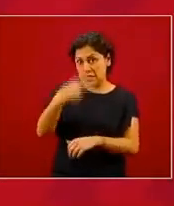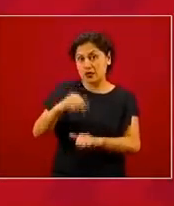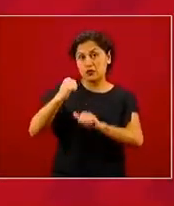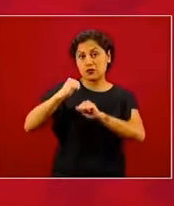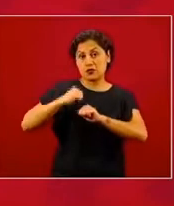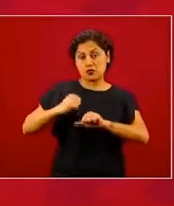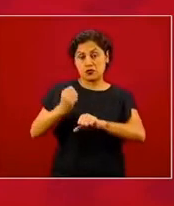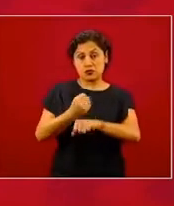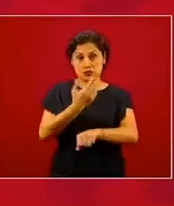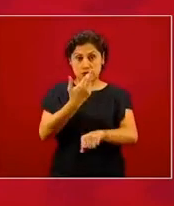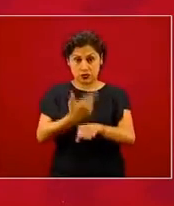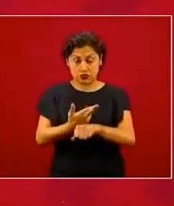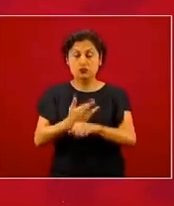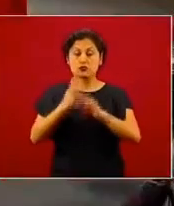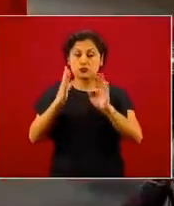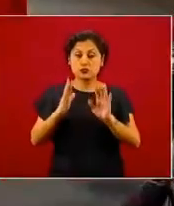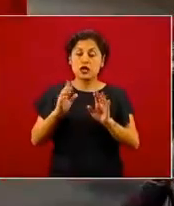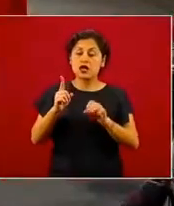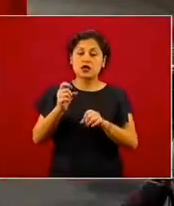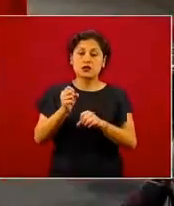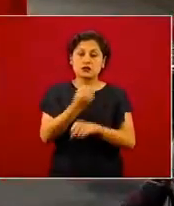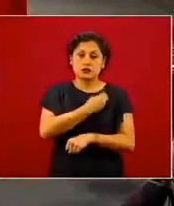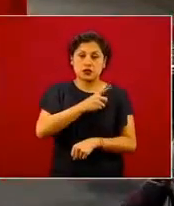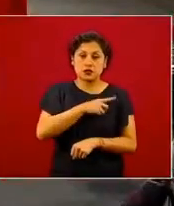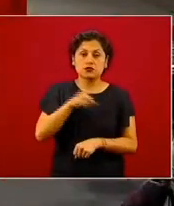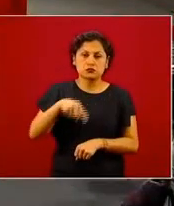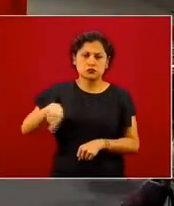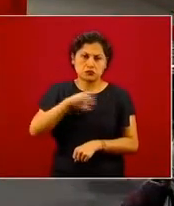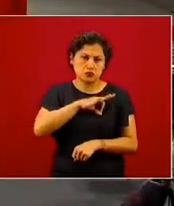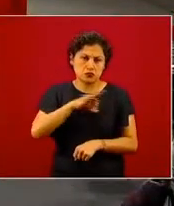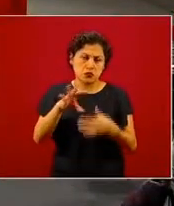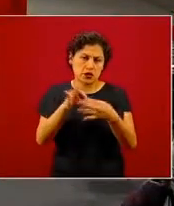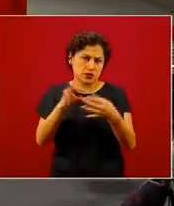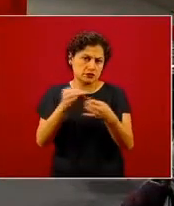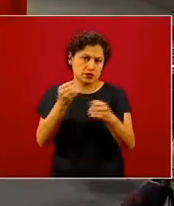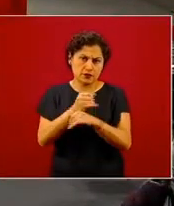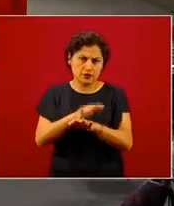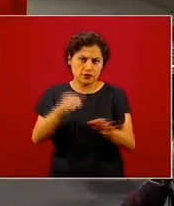So we could talk to them and ask for more information about that specifically.